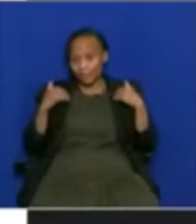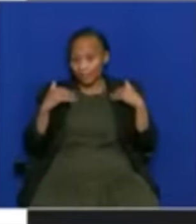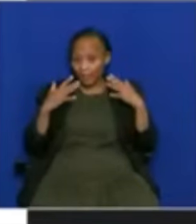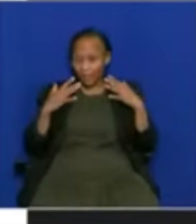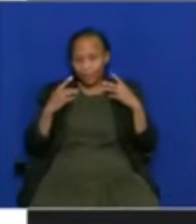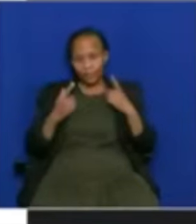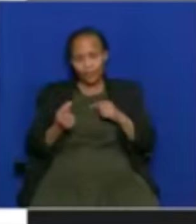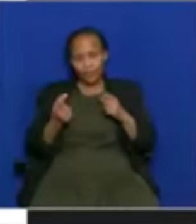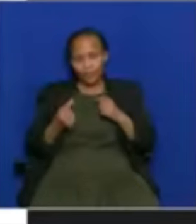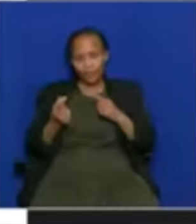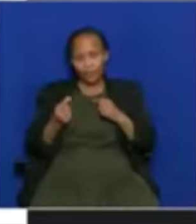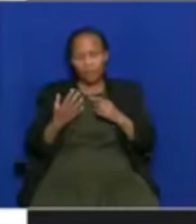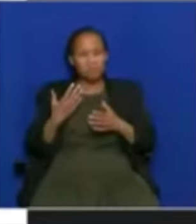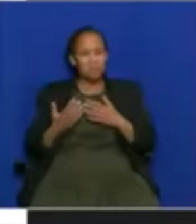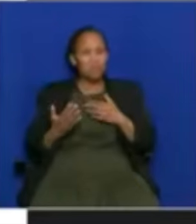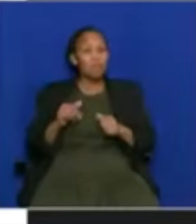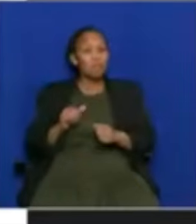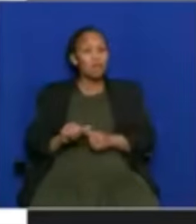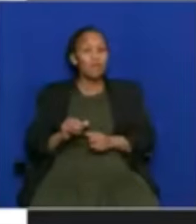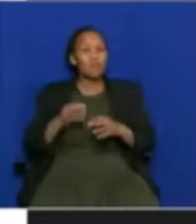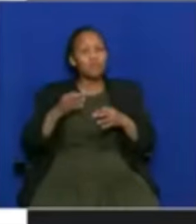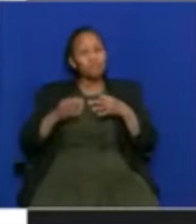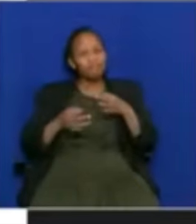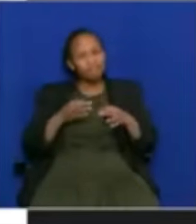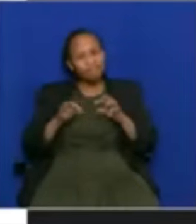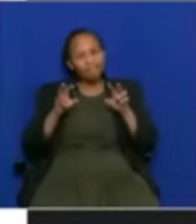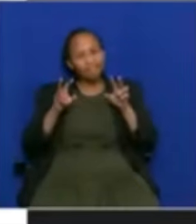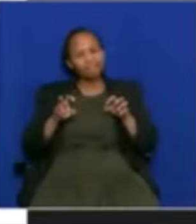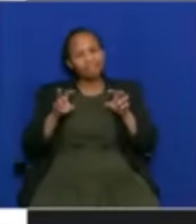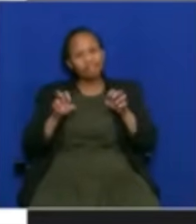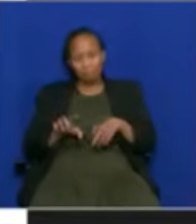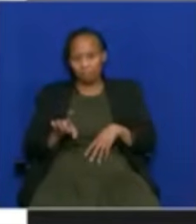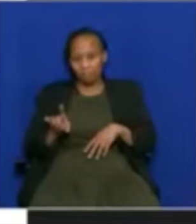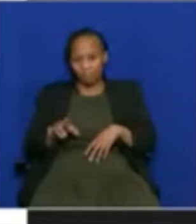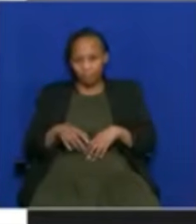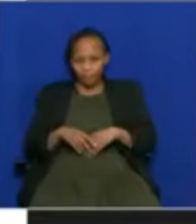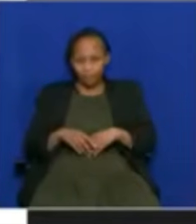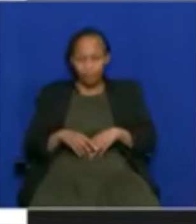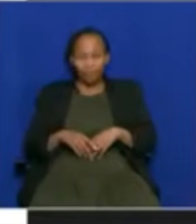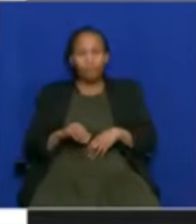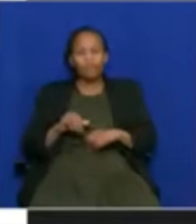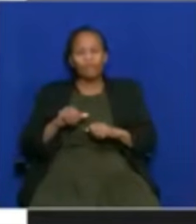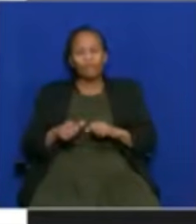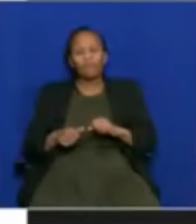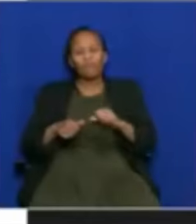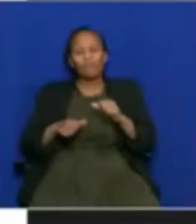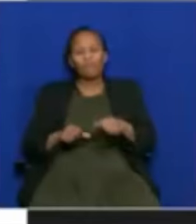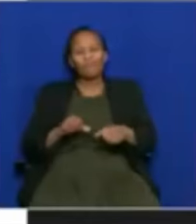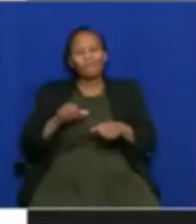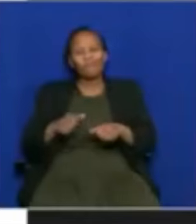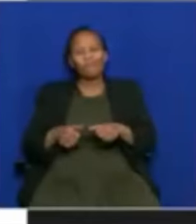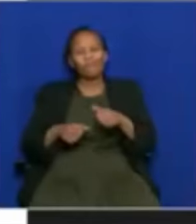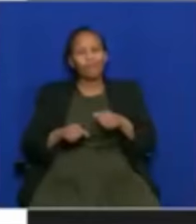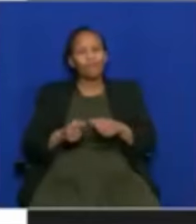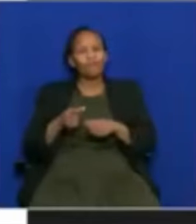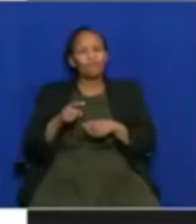with regards to the remaining steps of the eventual appointment of